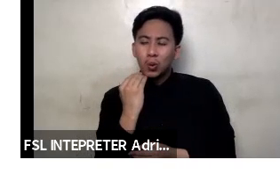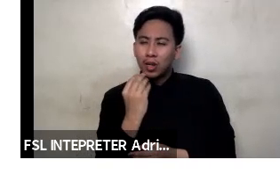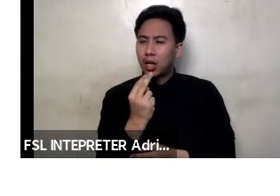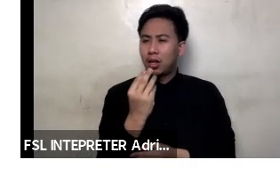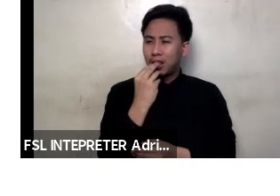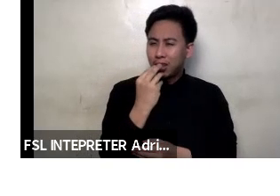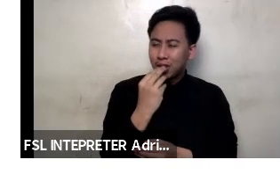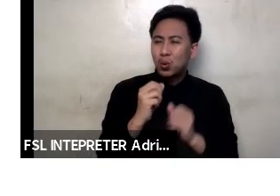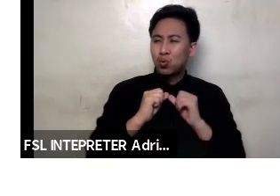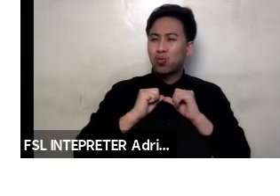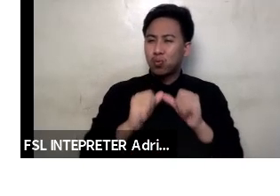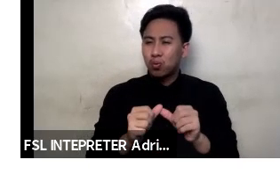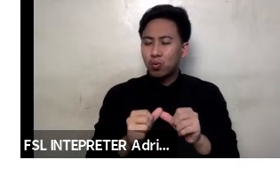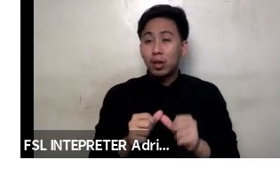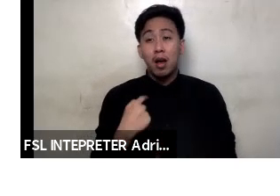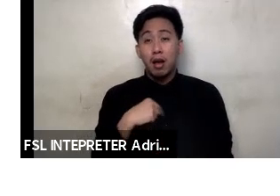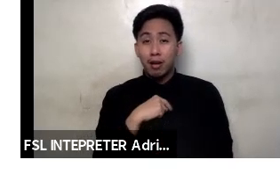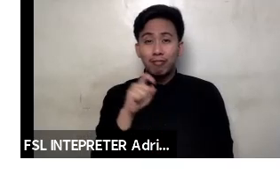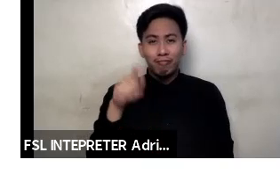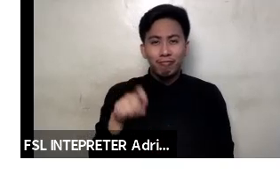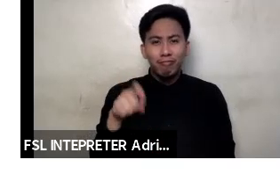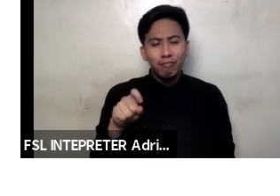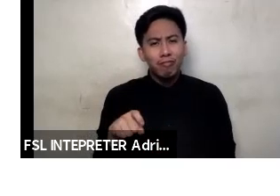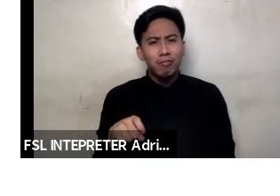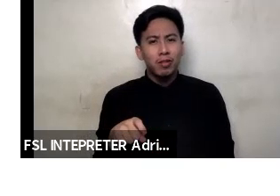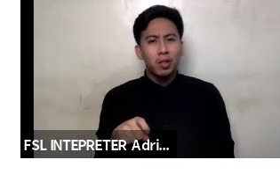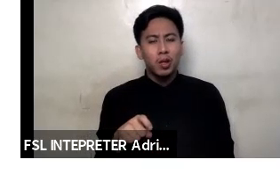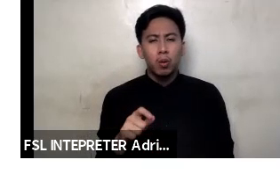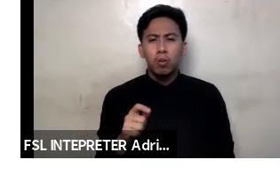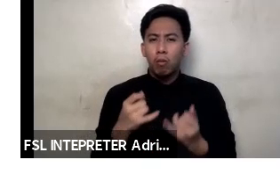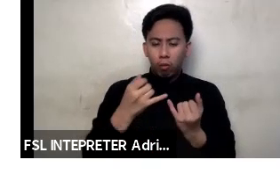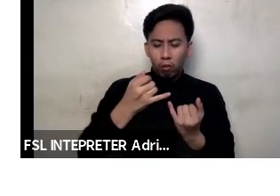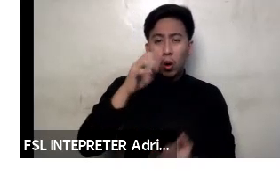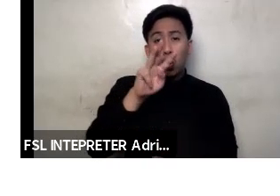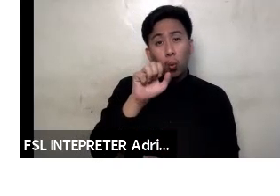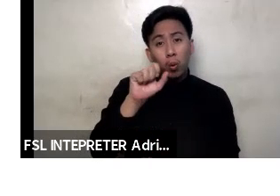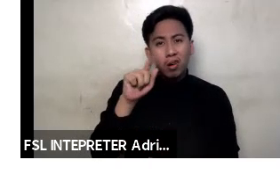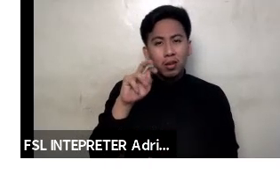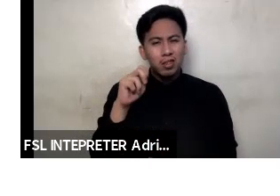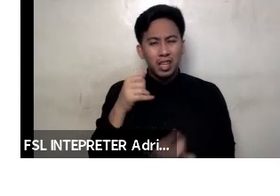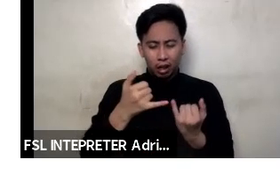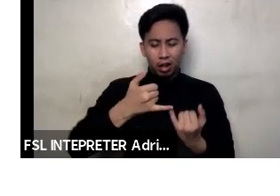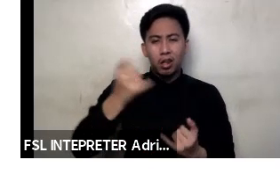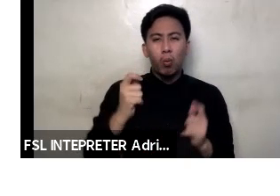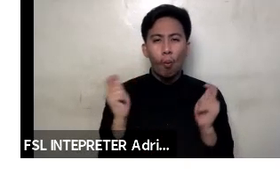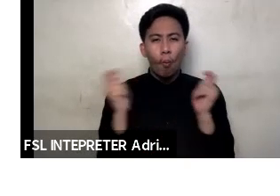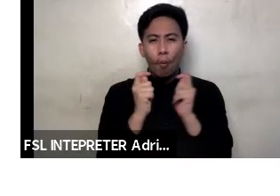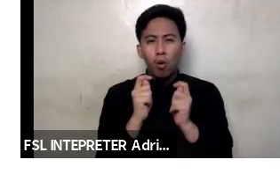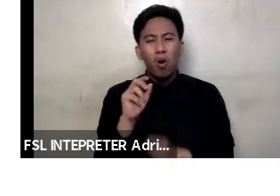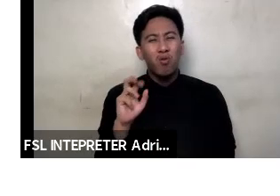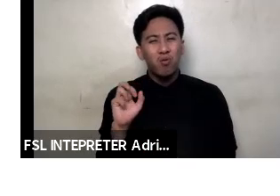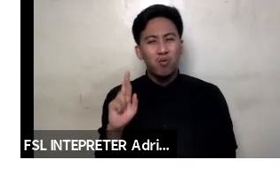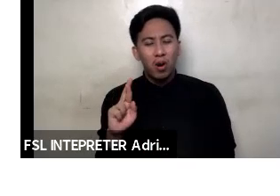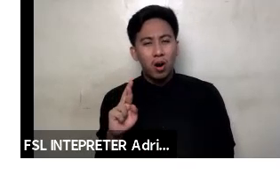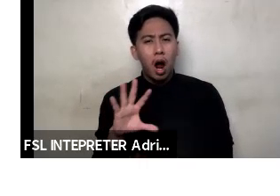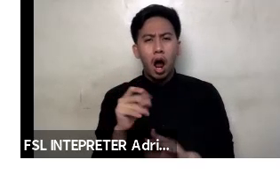So meaning to say, kailangan natin na dapat ma-address ang wasting. If not, then it will result to stunting later on. The